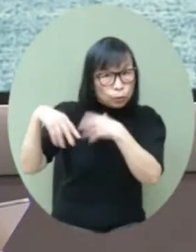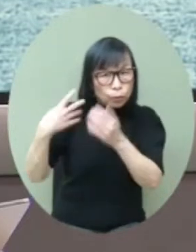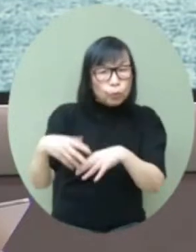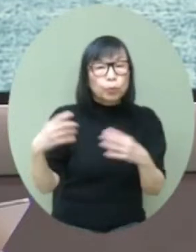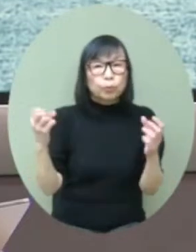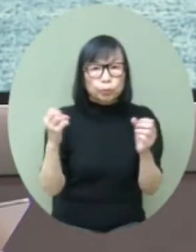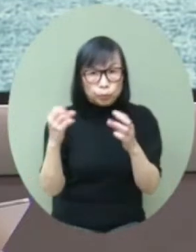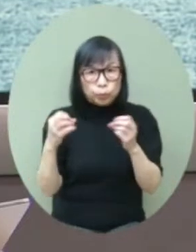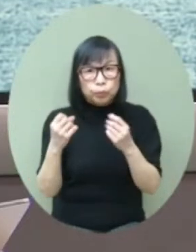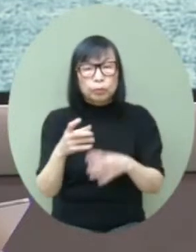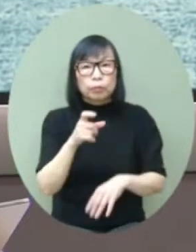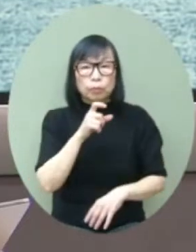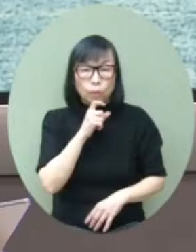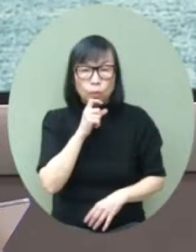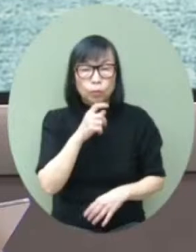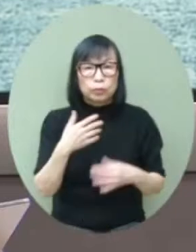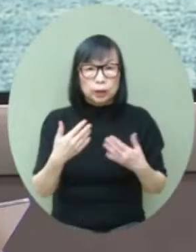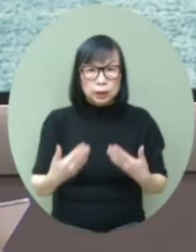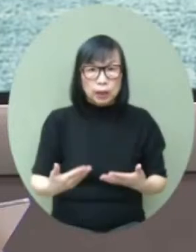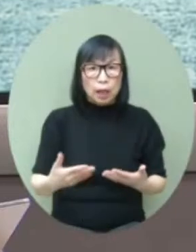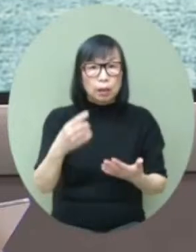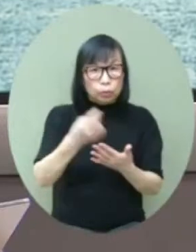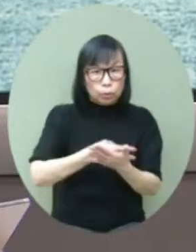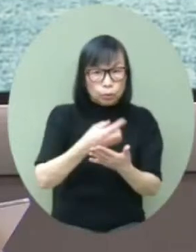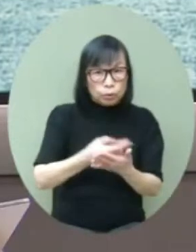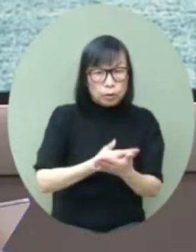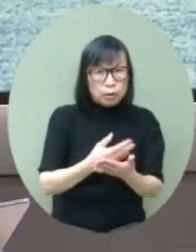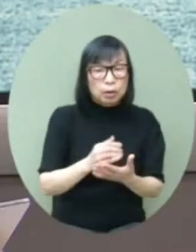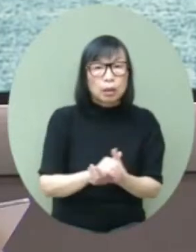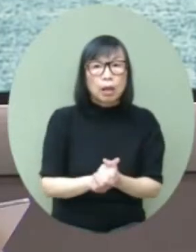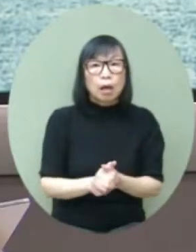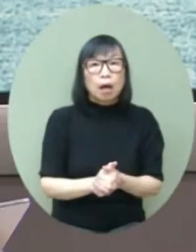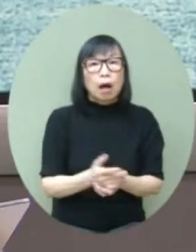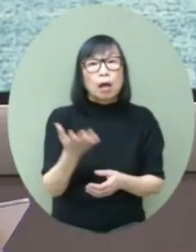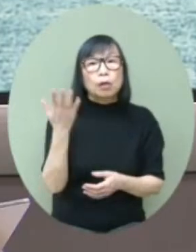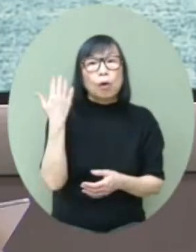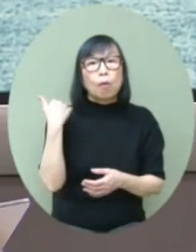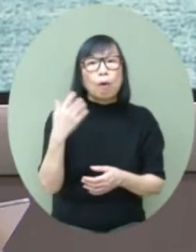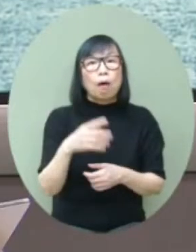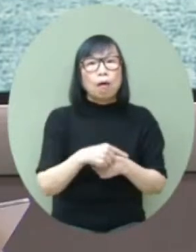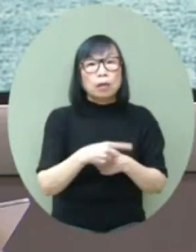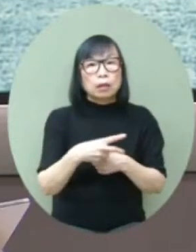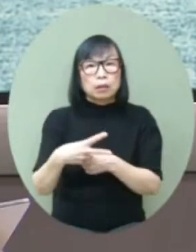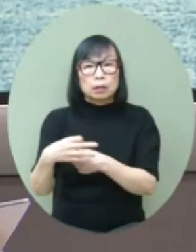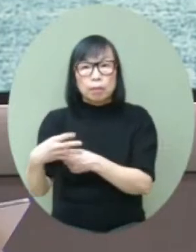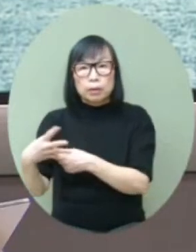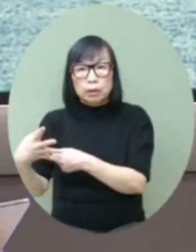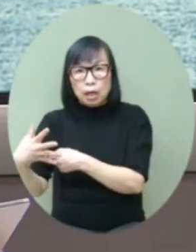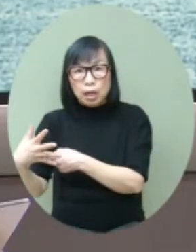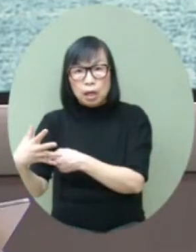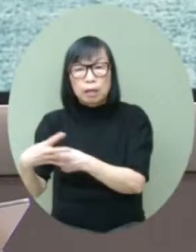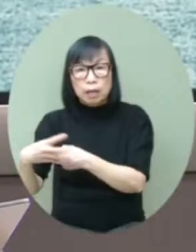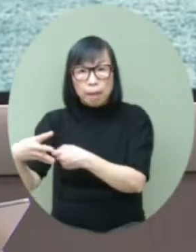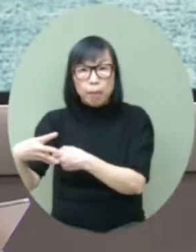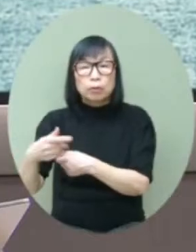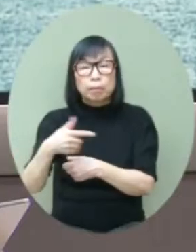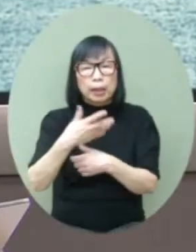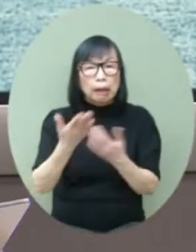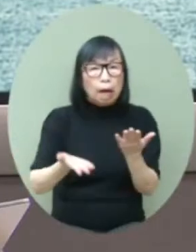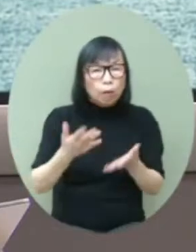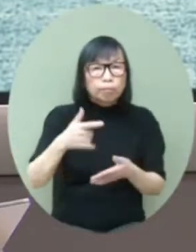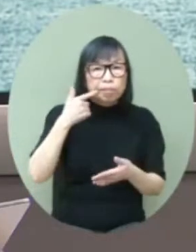also the CE at the press conference have already touched on that. I think the measures that we've implemented, I think we are